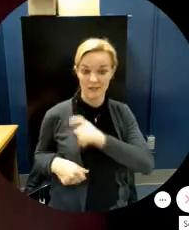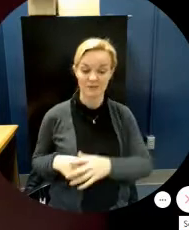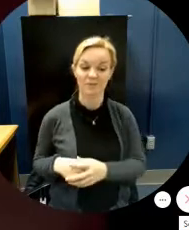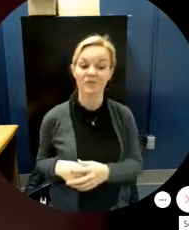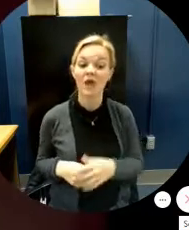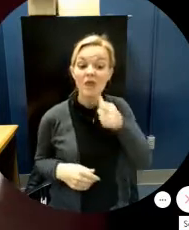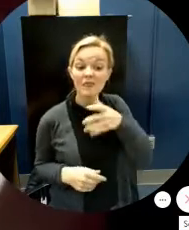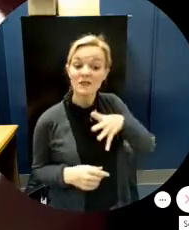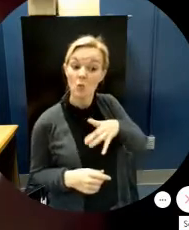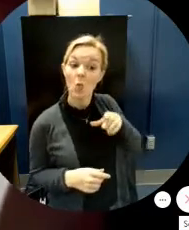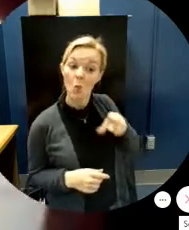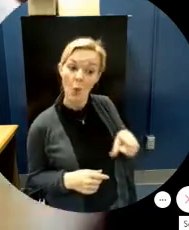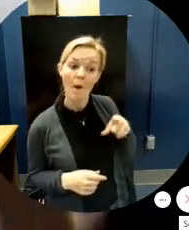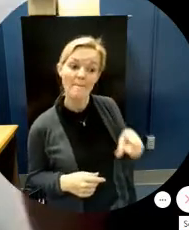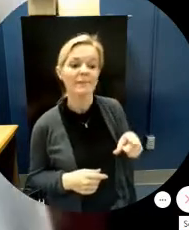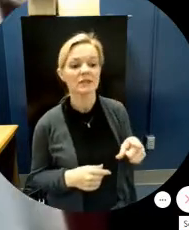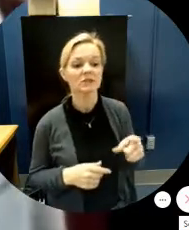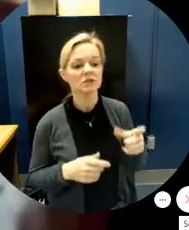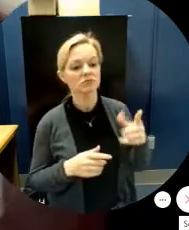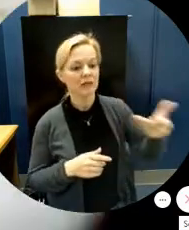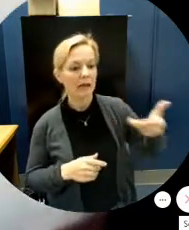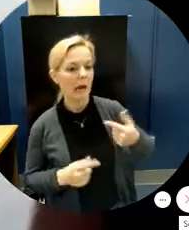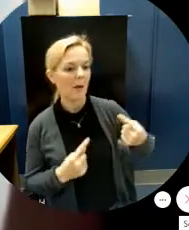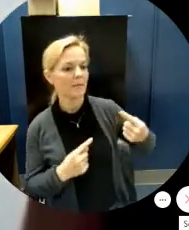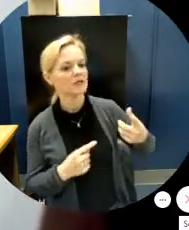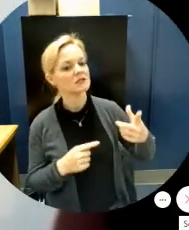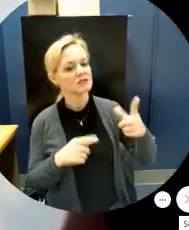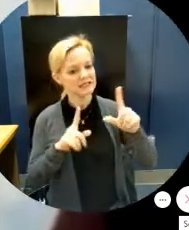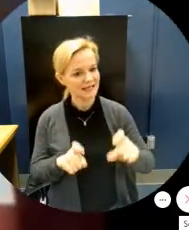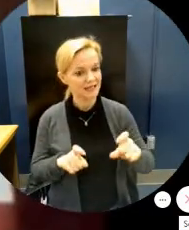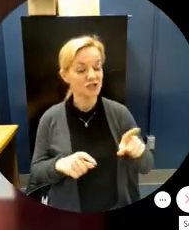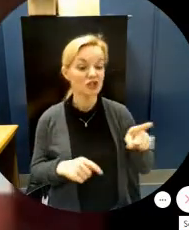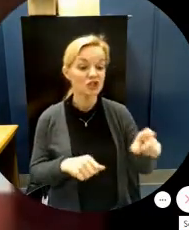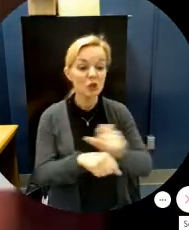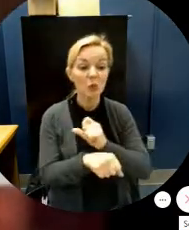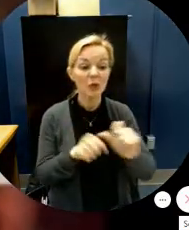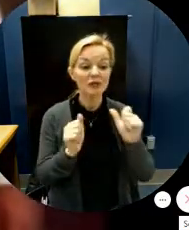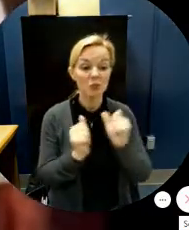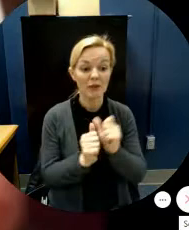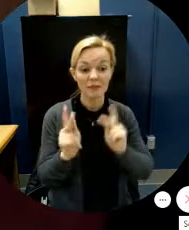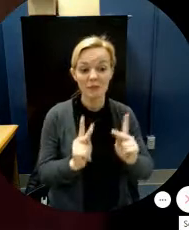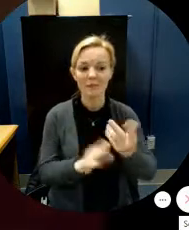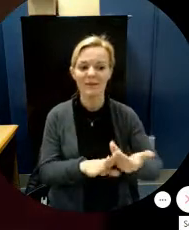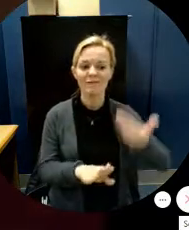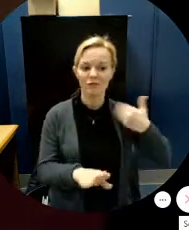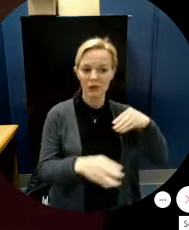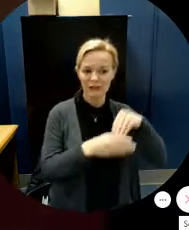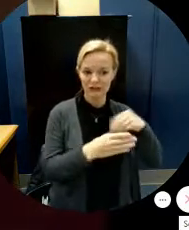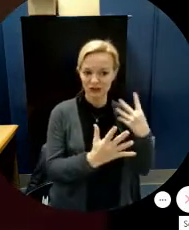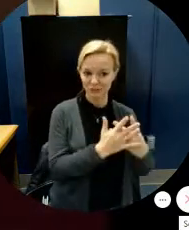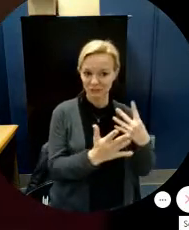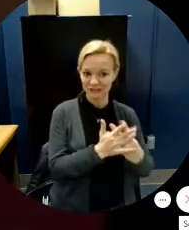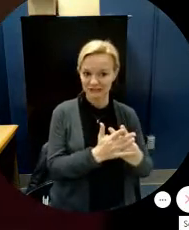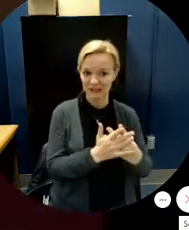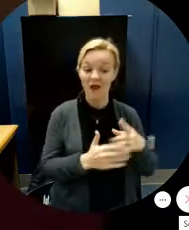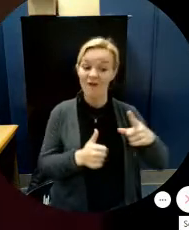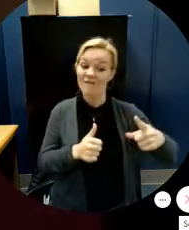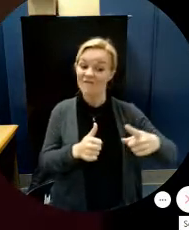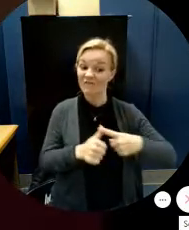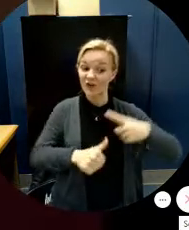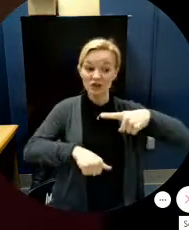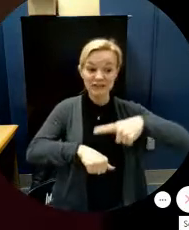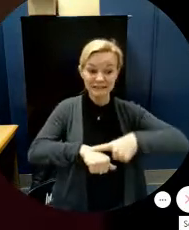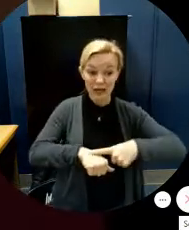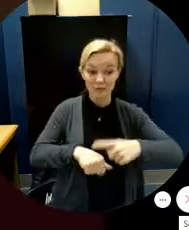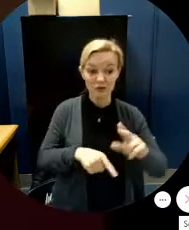same test. Beverly is a social worker who works with ex-convicts. Hold it out a little bit more like that. Squeeze in. This will be the first time she